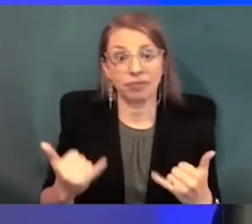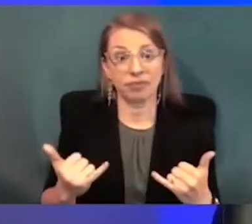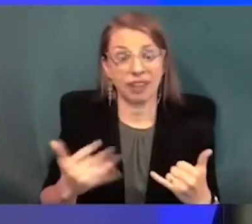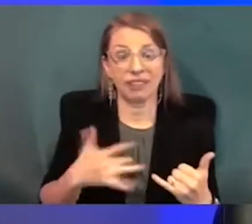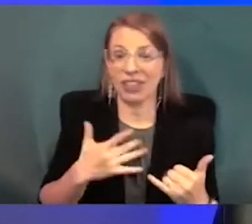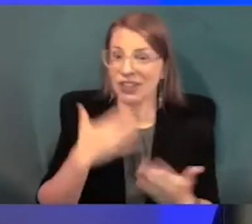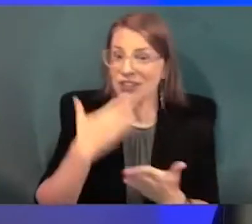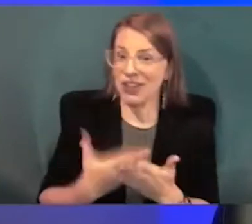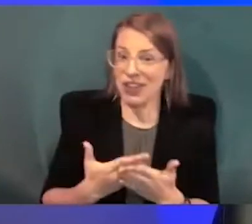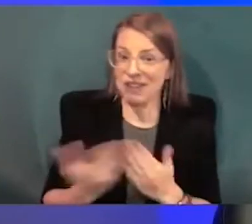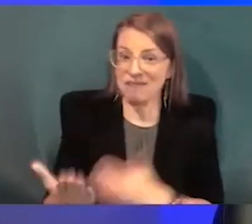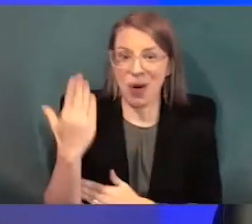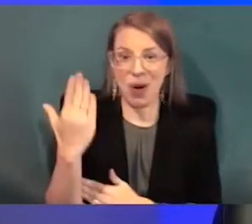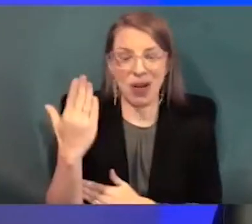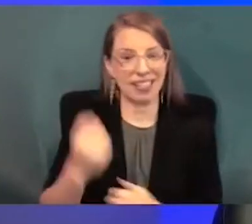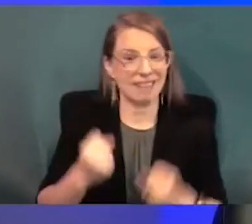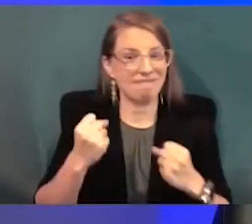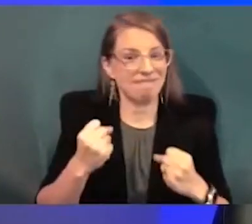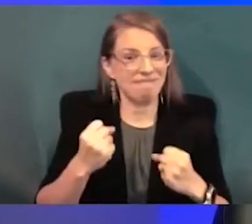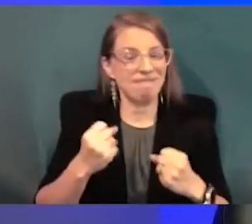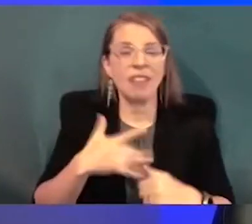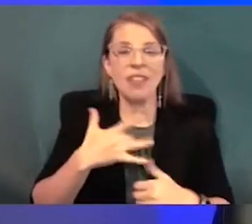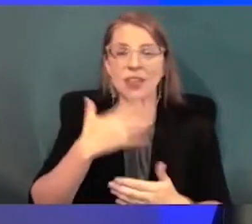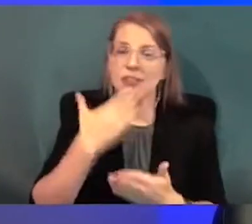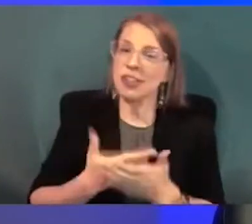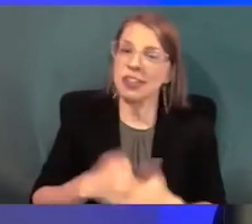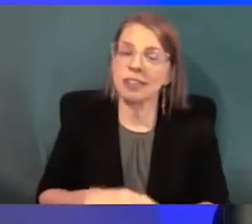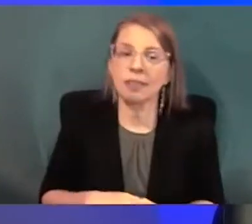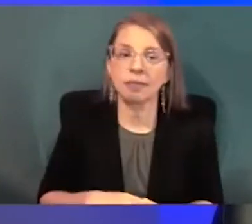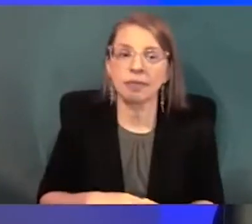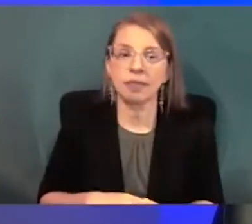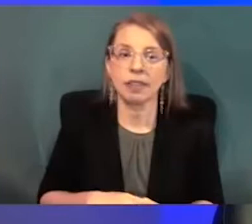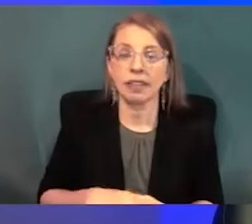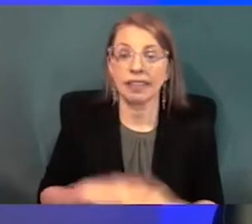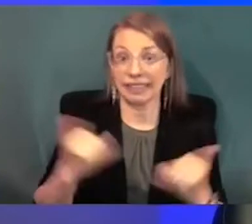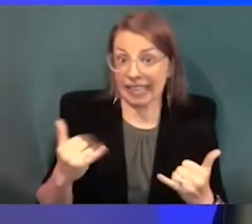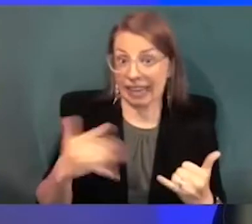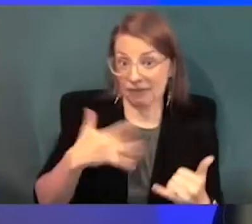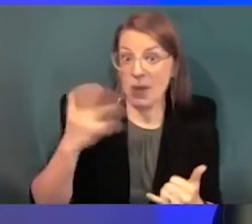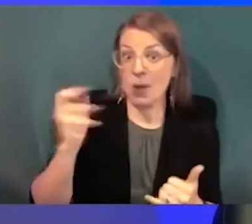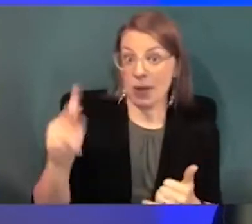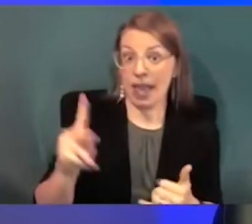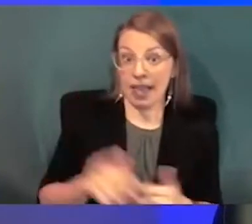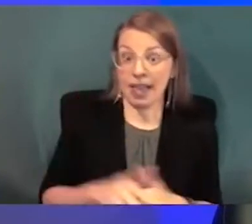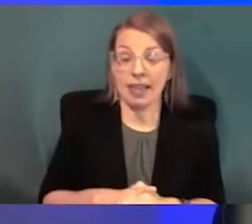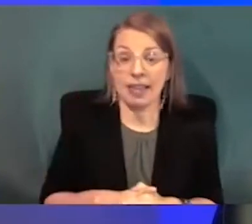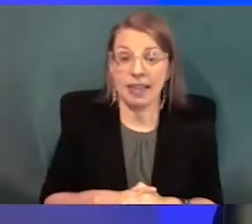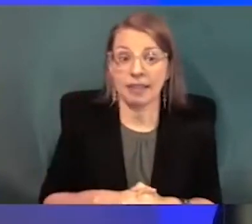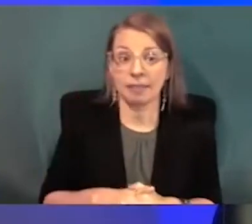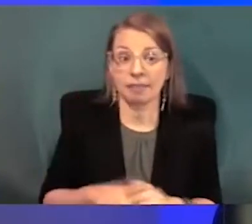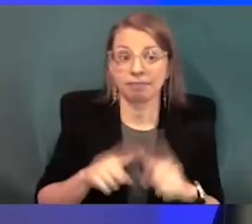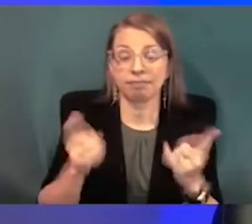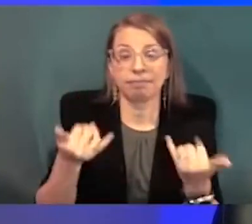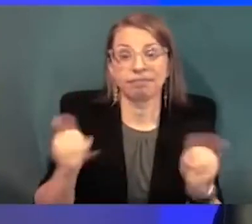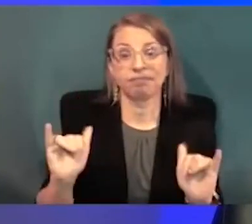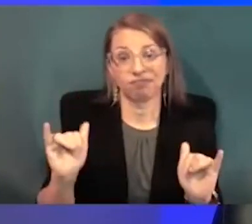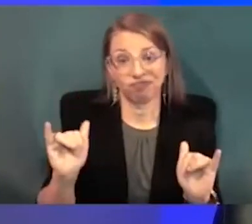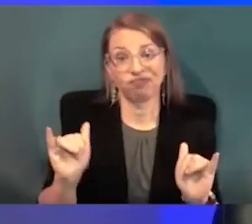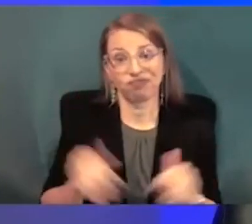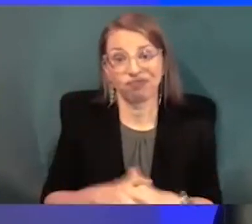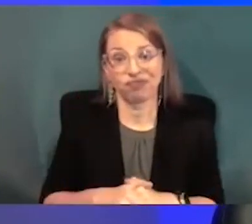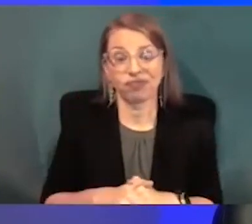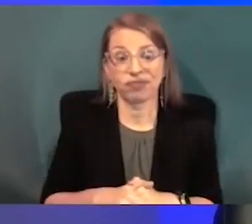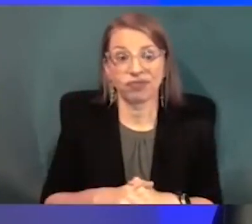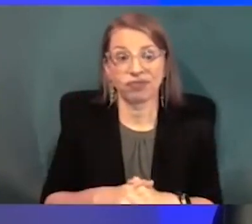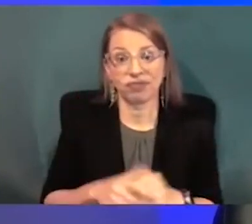are my time. I feel okay today, but still the